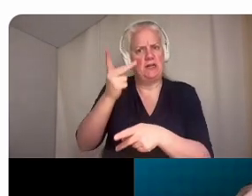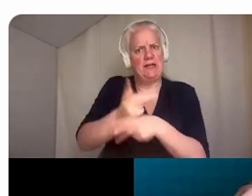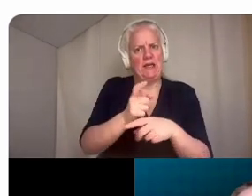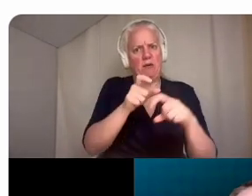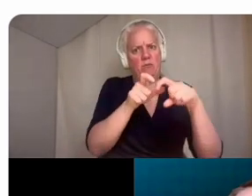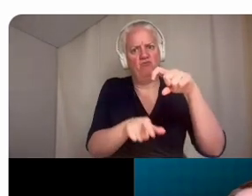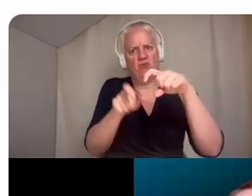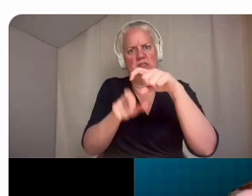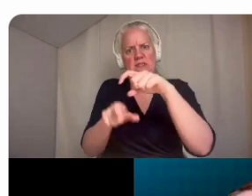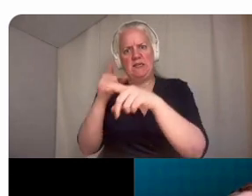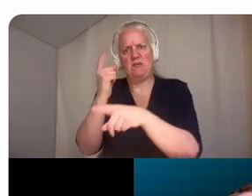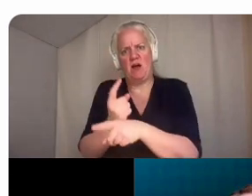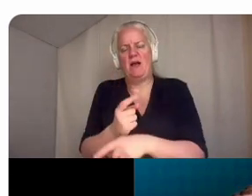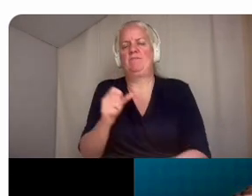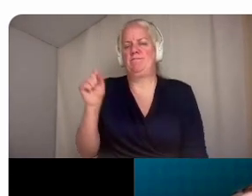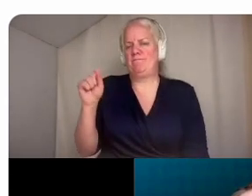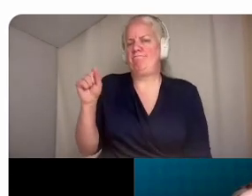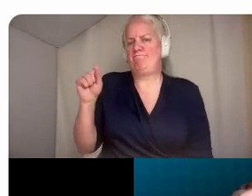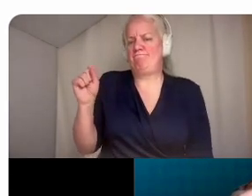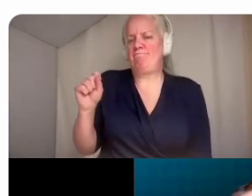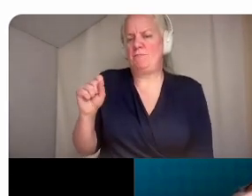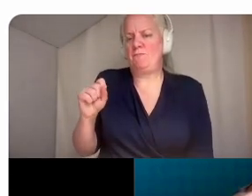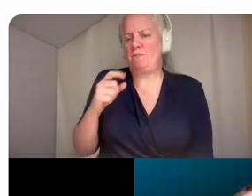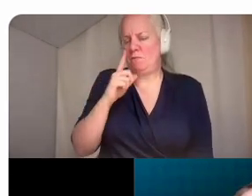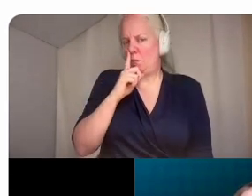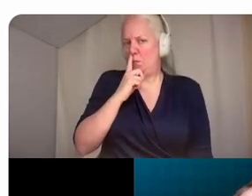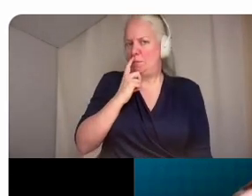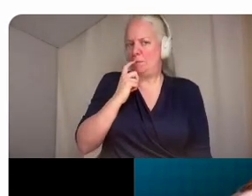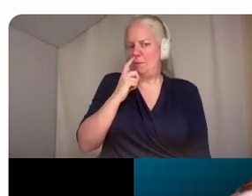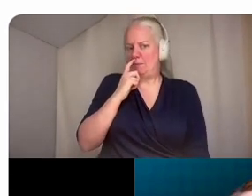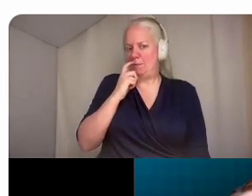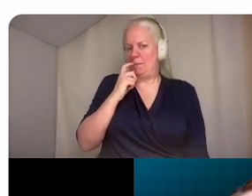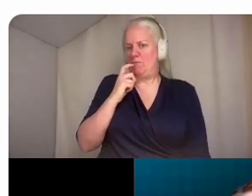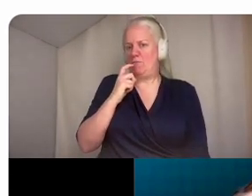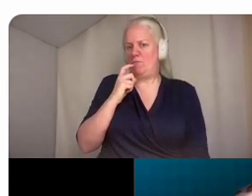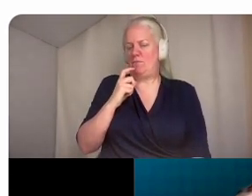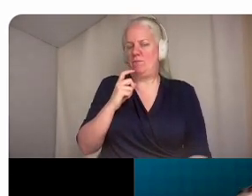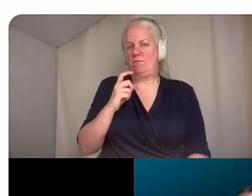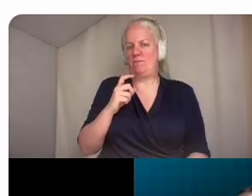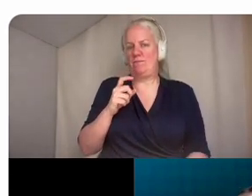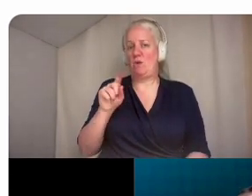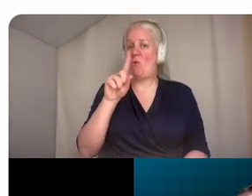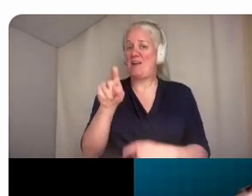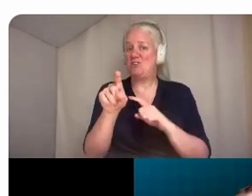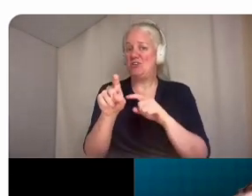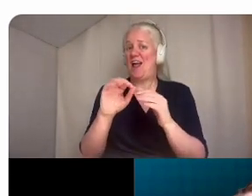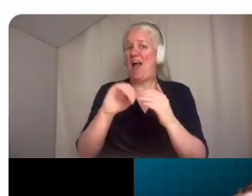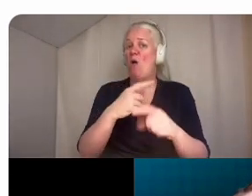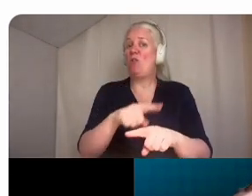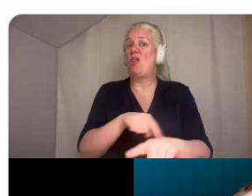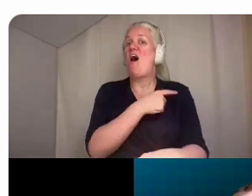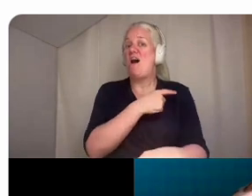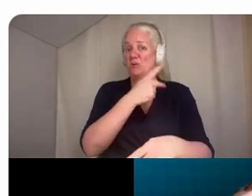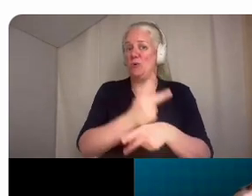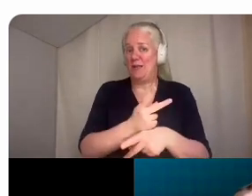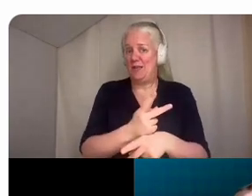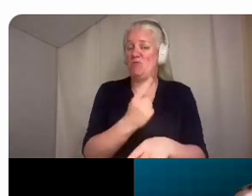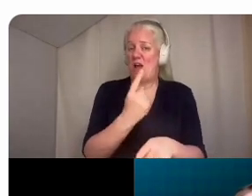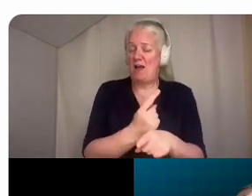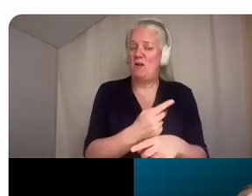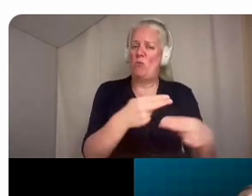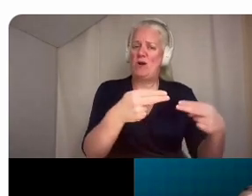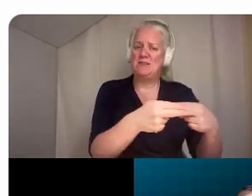Yes, and I think the second part of that question is for how long, right? And so one of our slides, we said